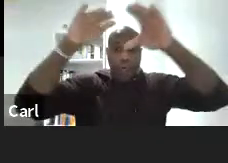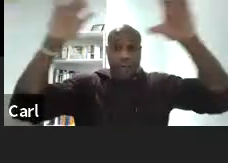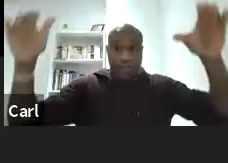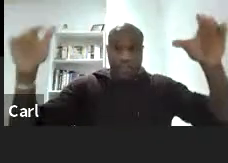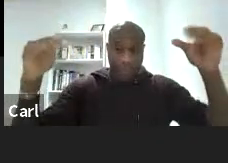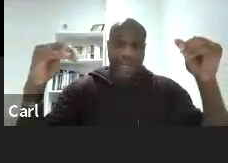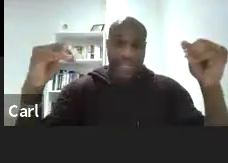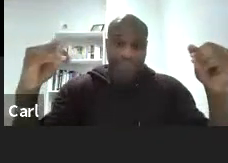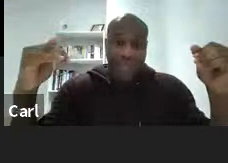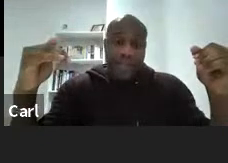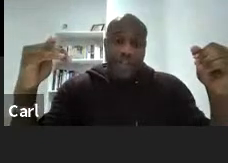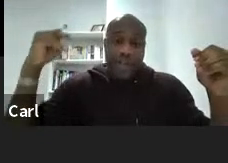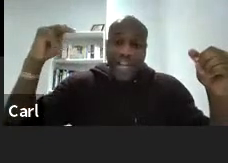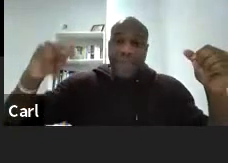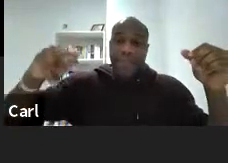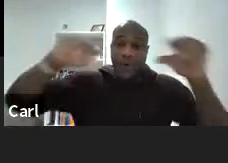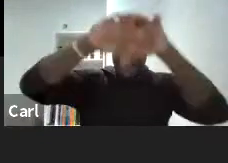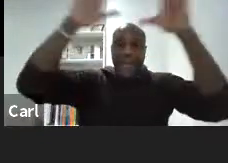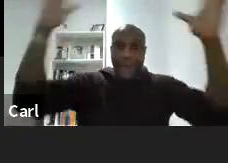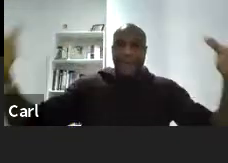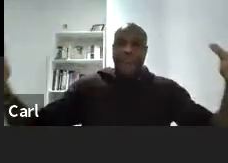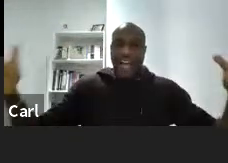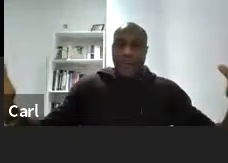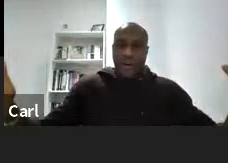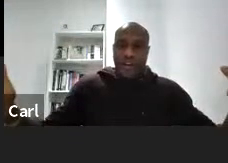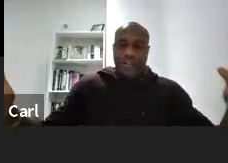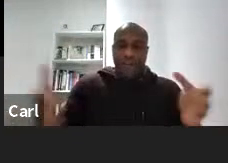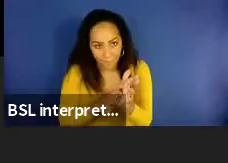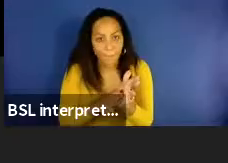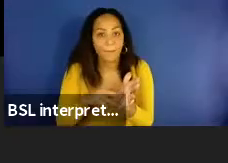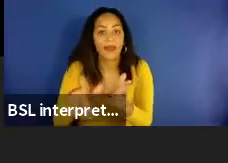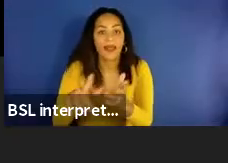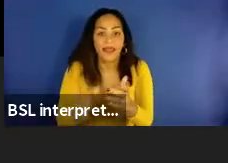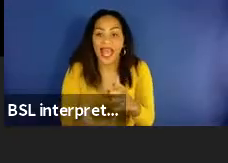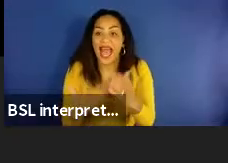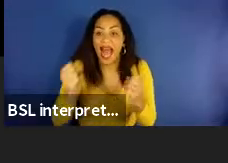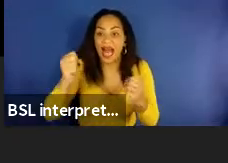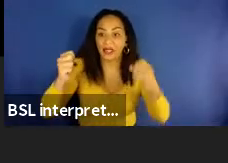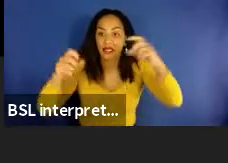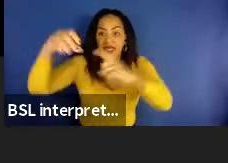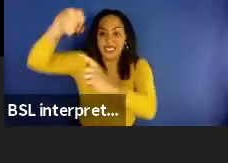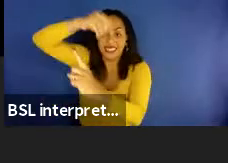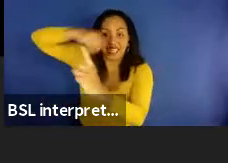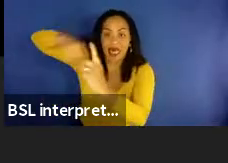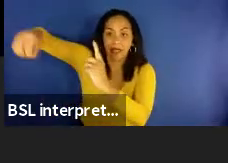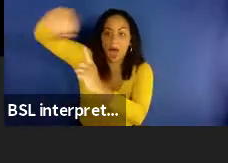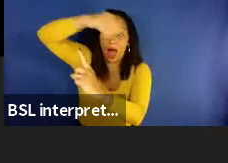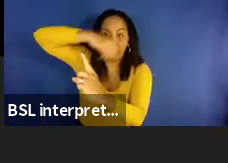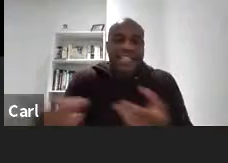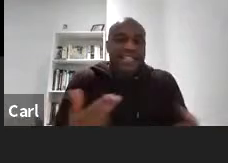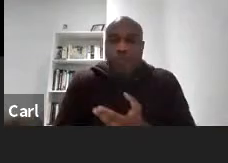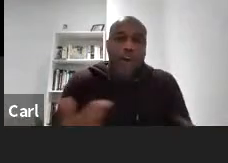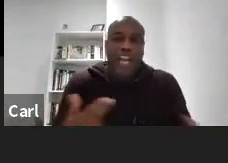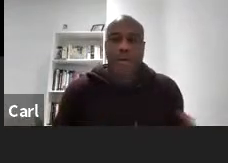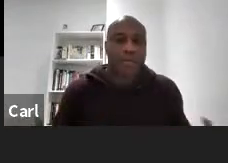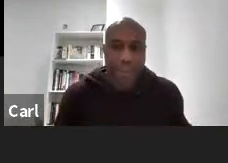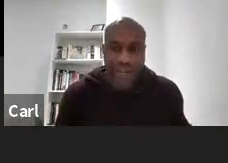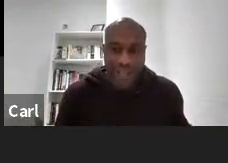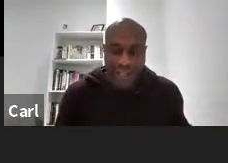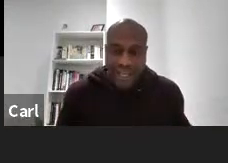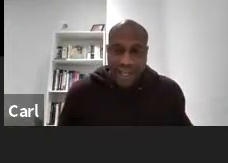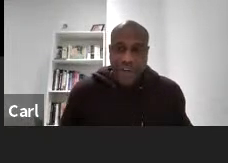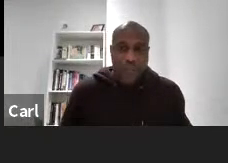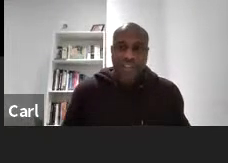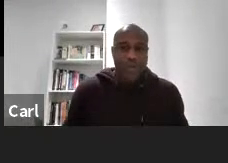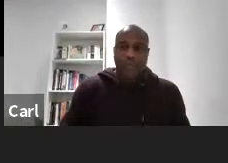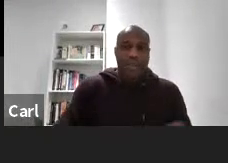lower orbit of the planet to enable a backbone network for telephone communications to exist, irrespective of where you were on the